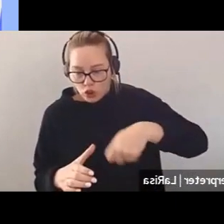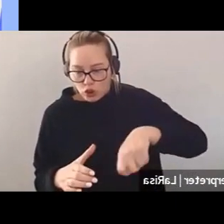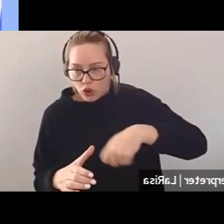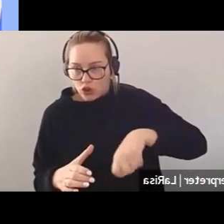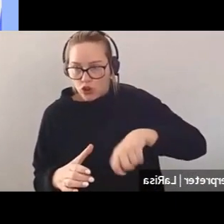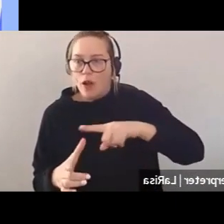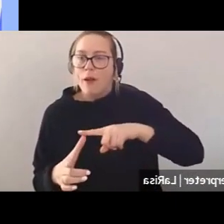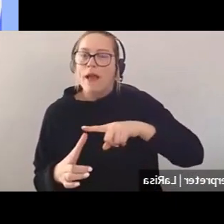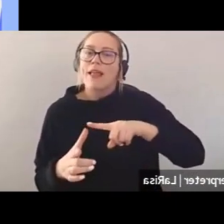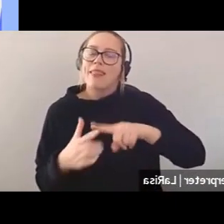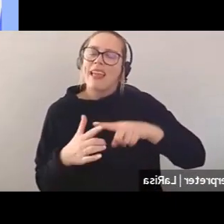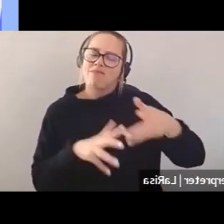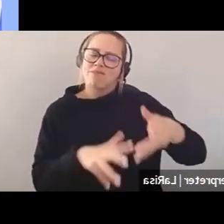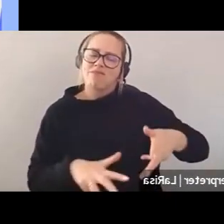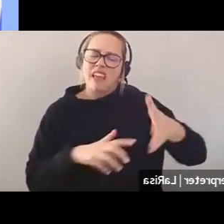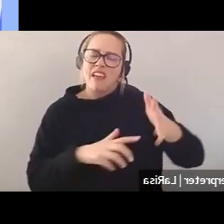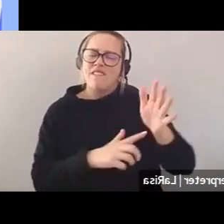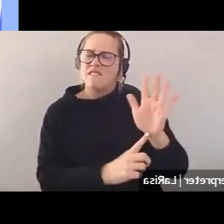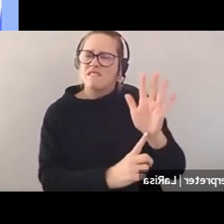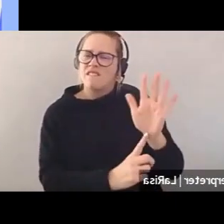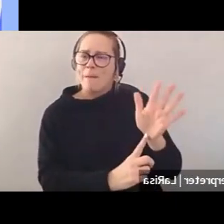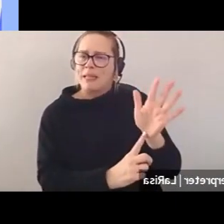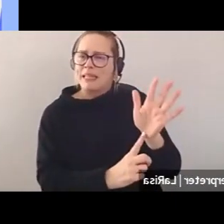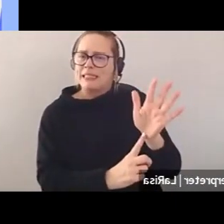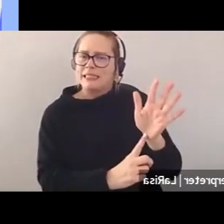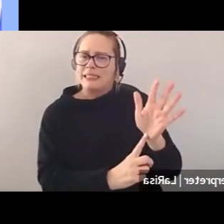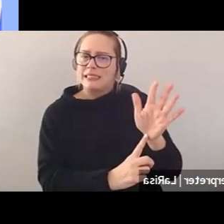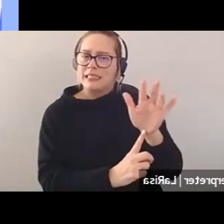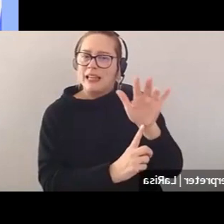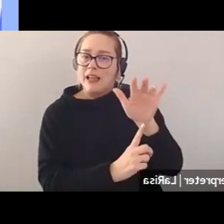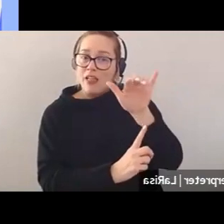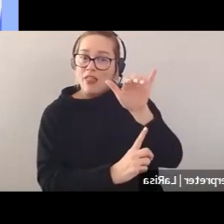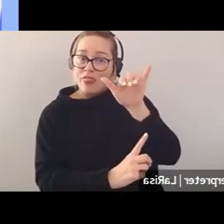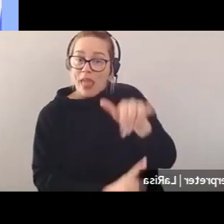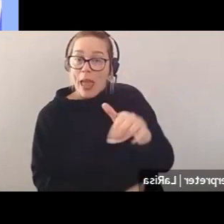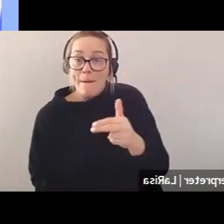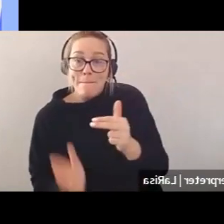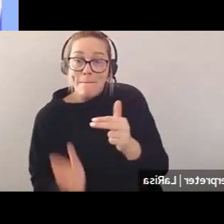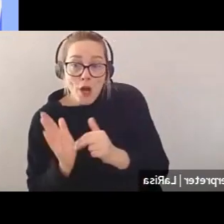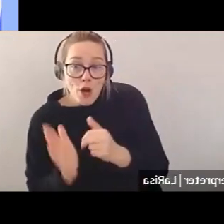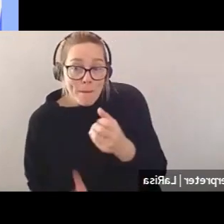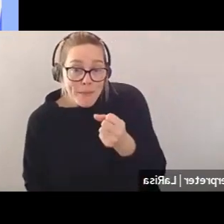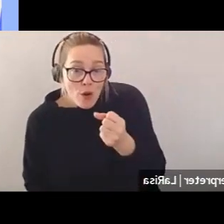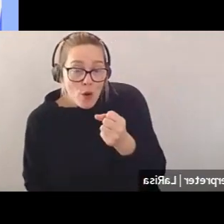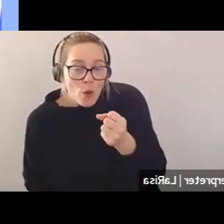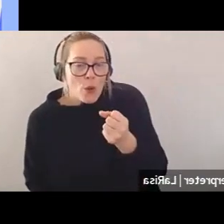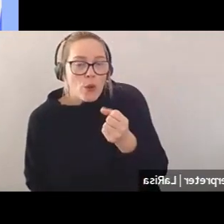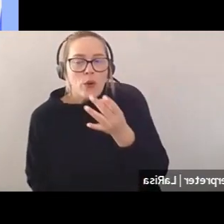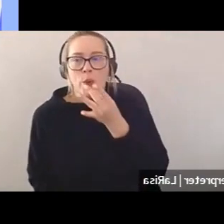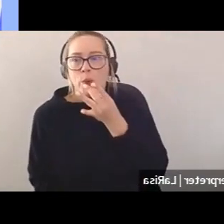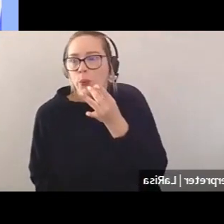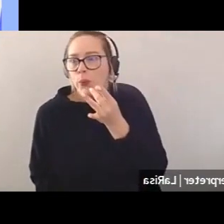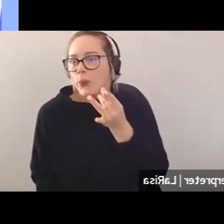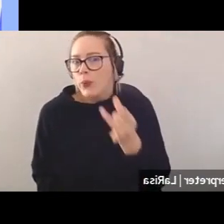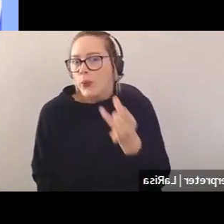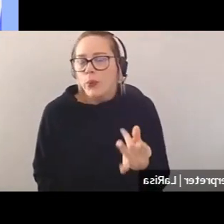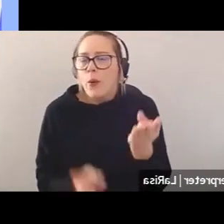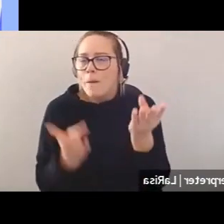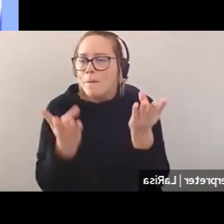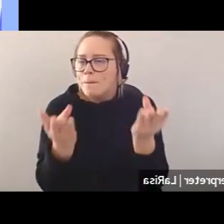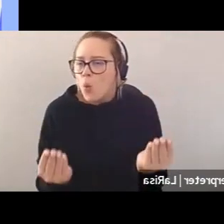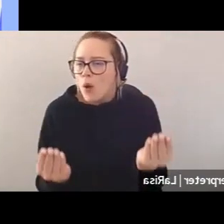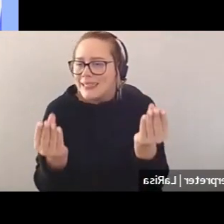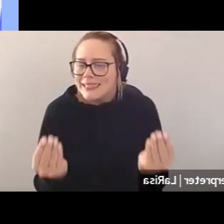mark. Stir it gently and let it sit for about 5 minutes, and then before adding it to your recipe. And that